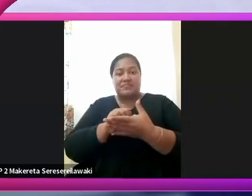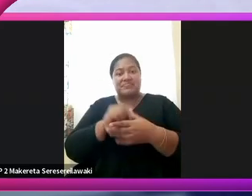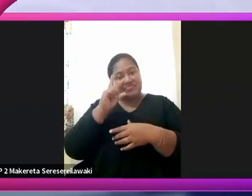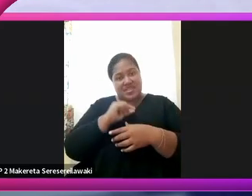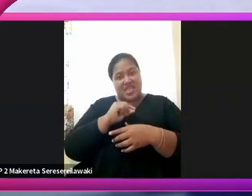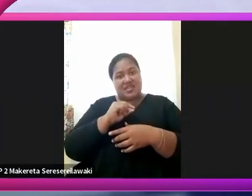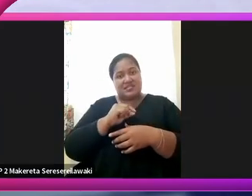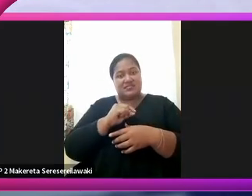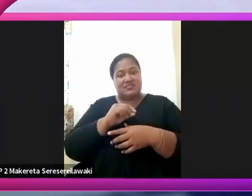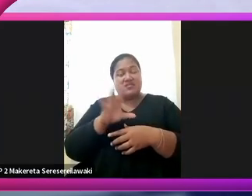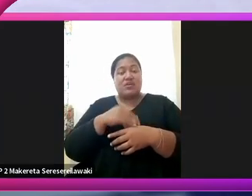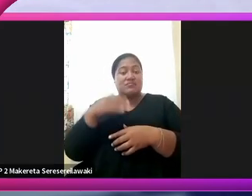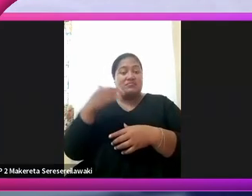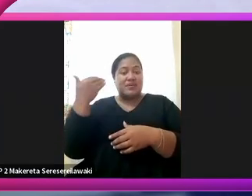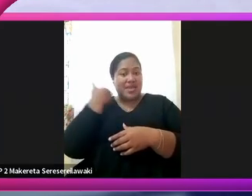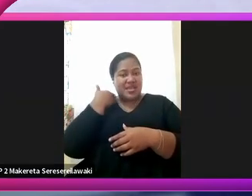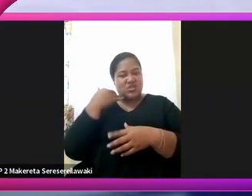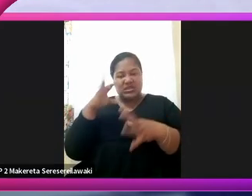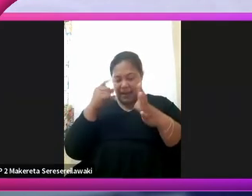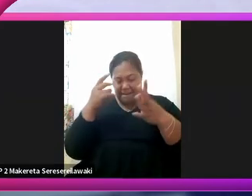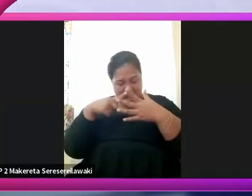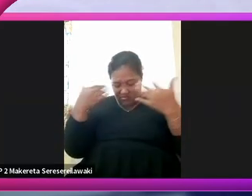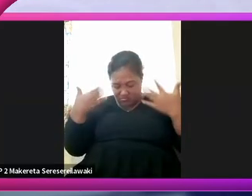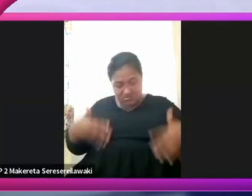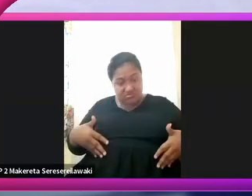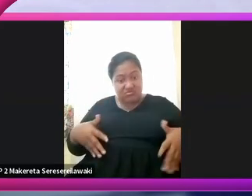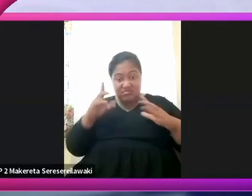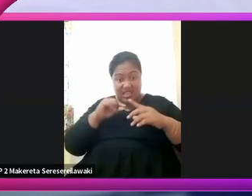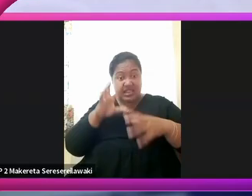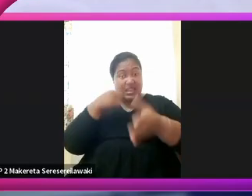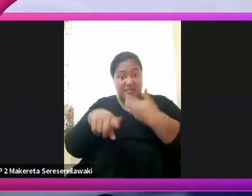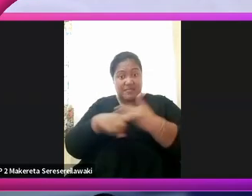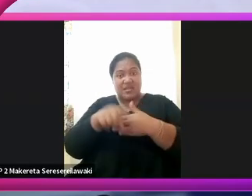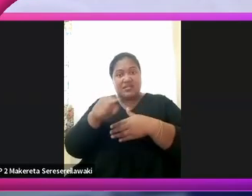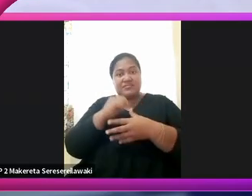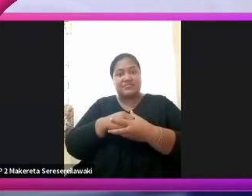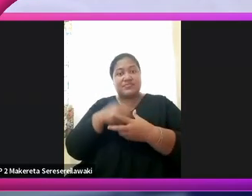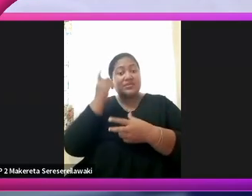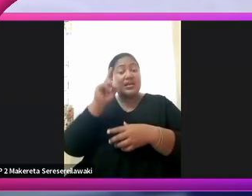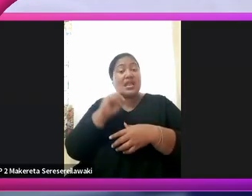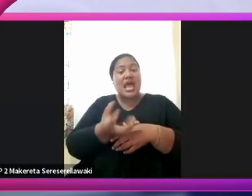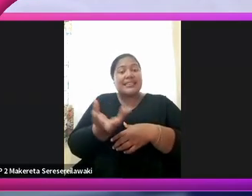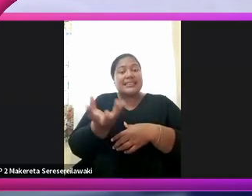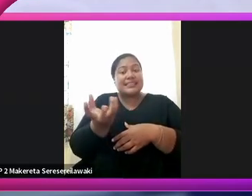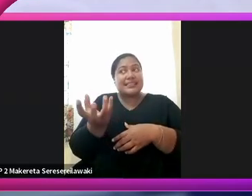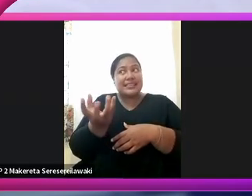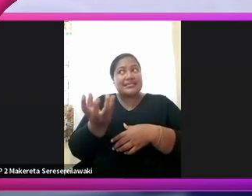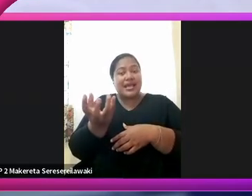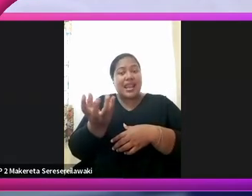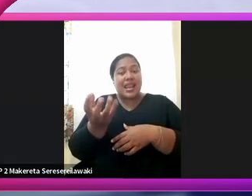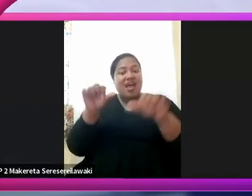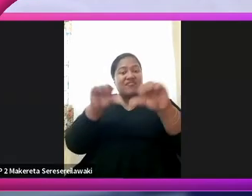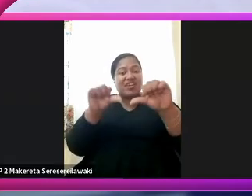from the base of the gland or some part of the body, can be the hormonal, or maybe they call testicular failure, the testis. So